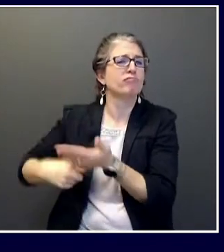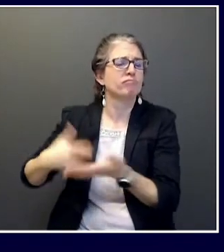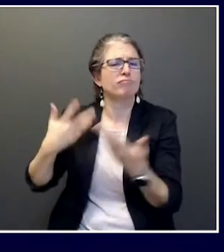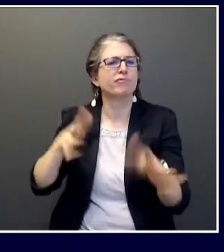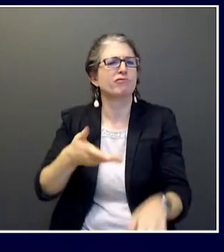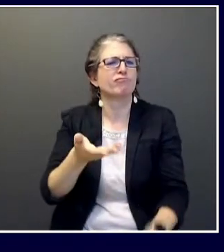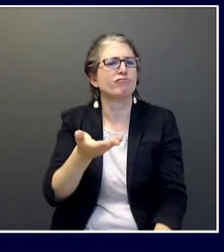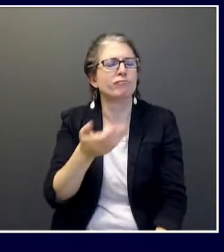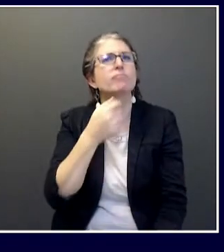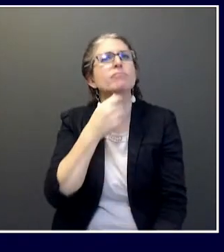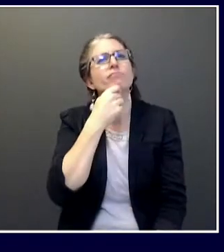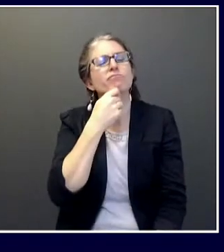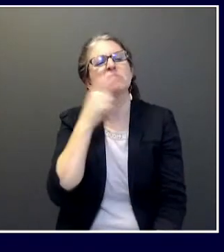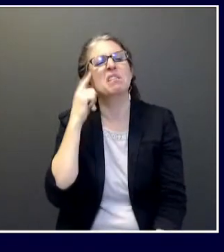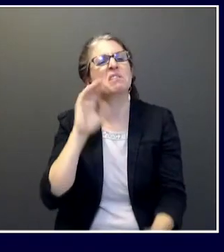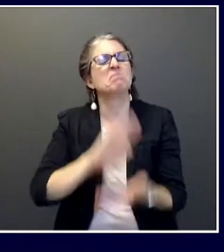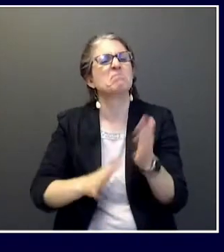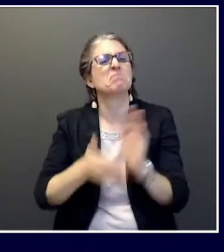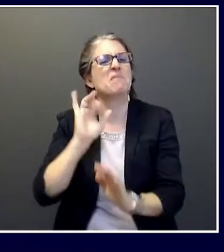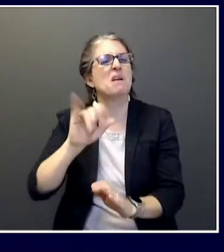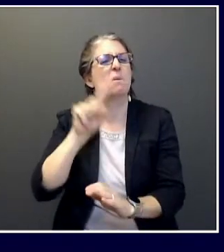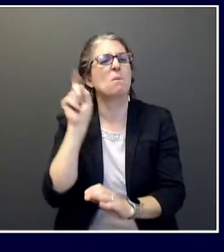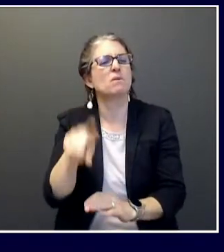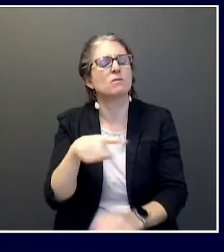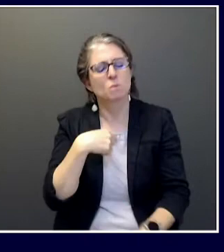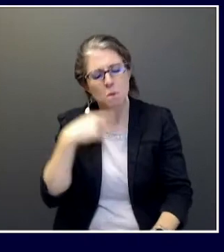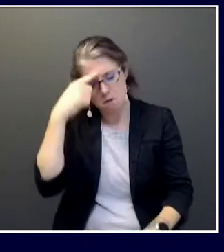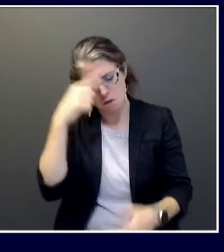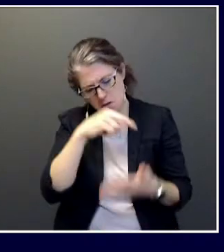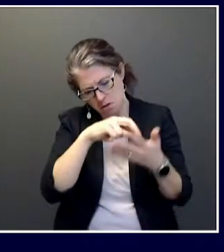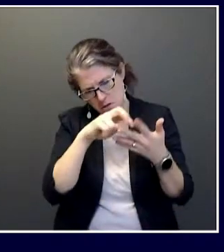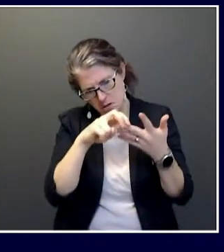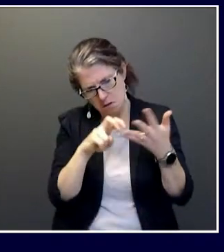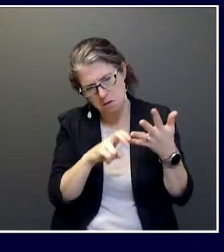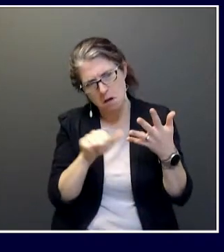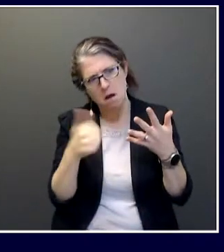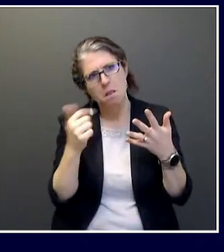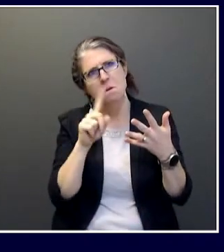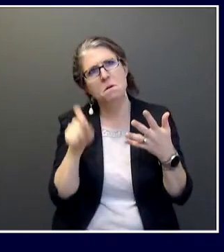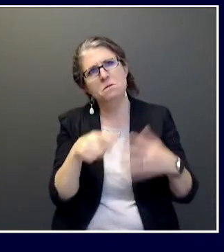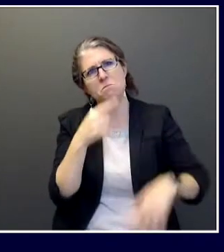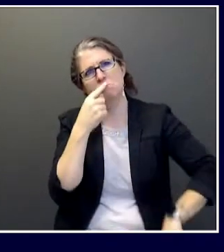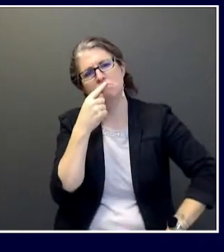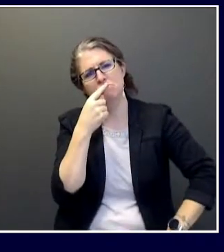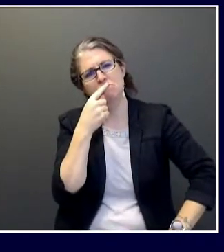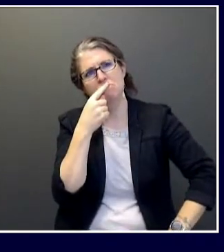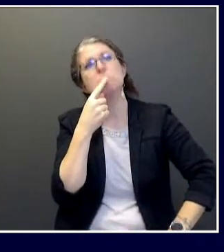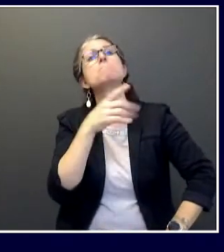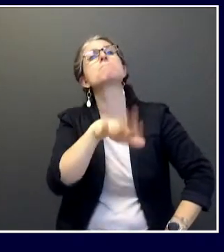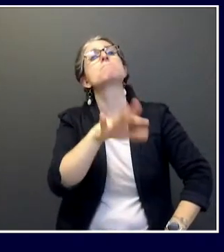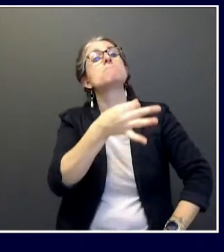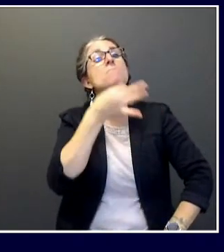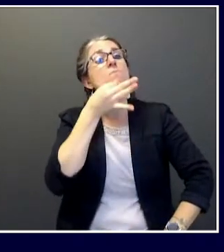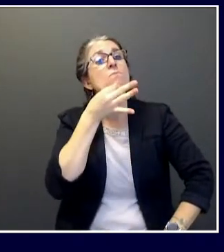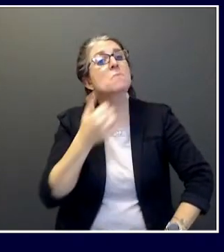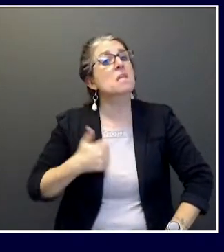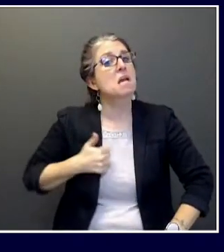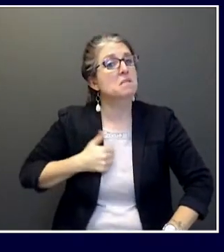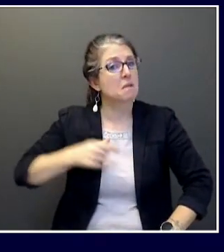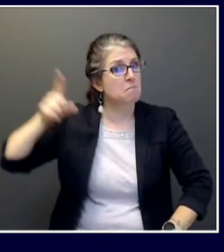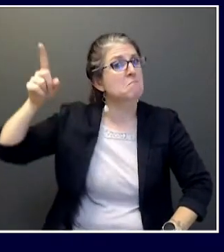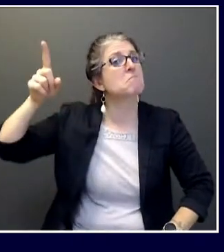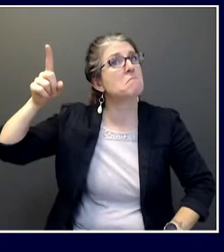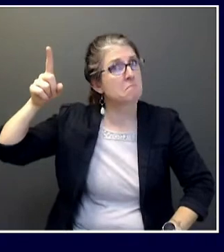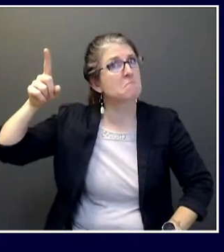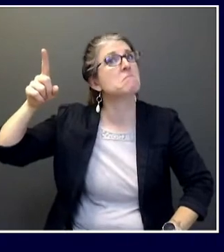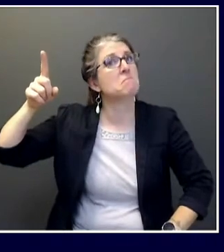Fairly soon, the border with Canada will reopen to travelers. What